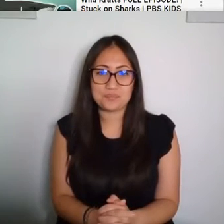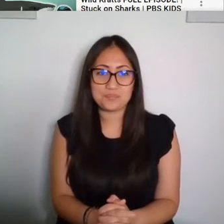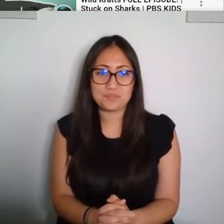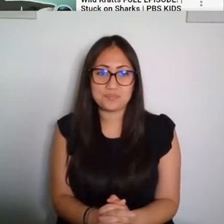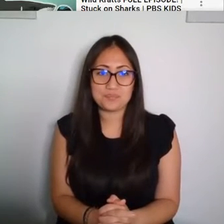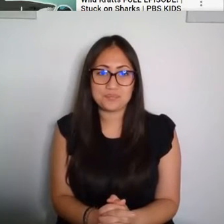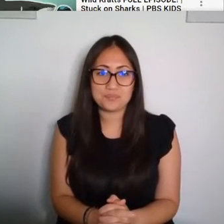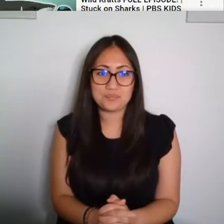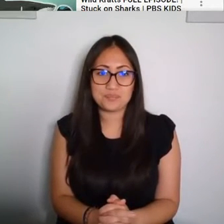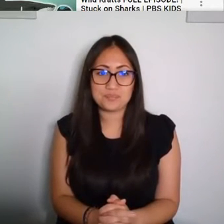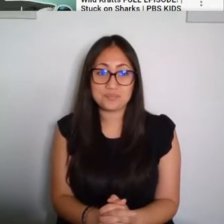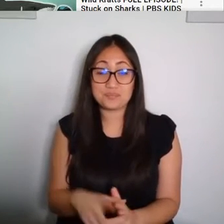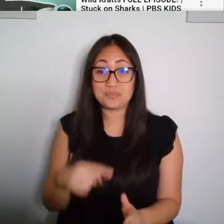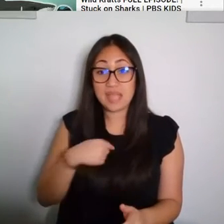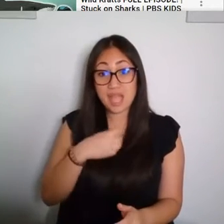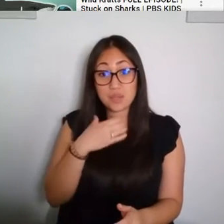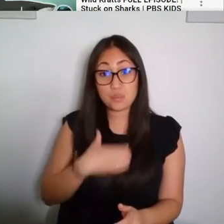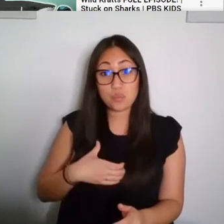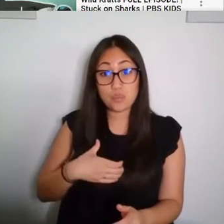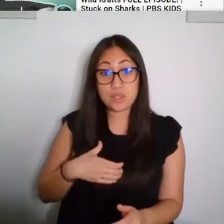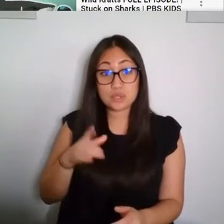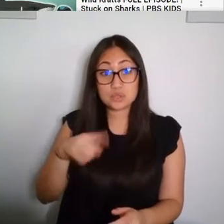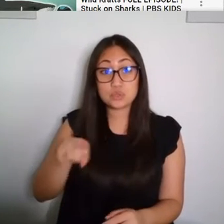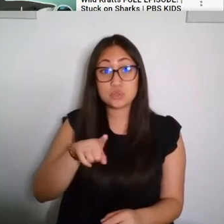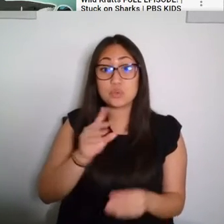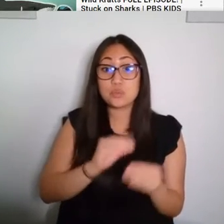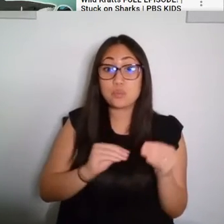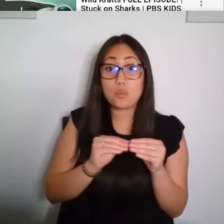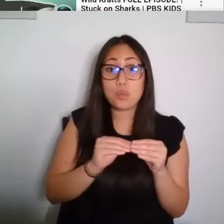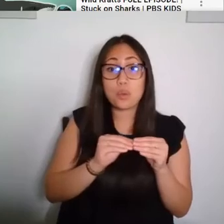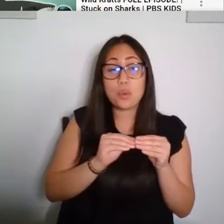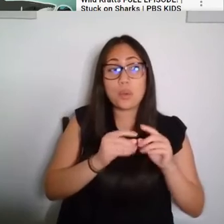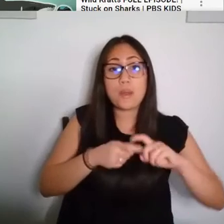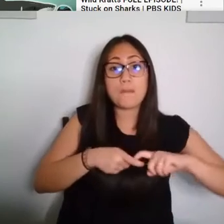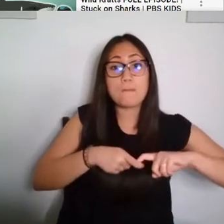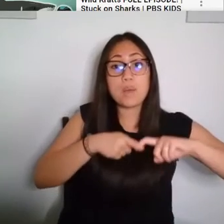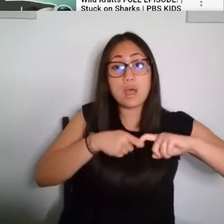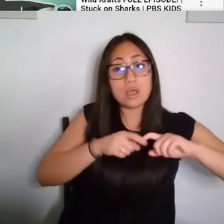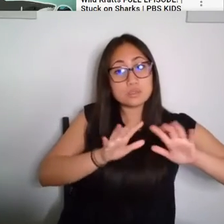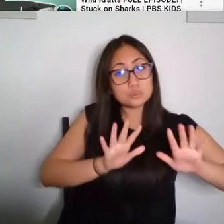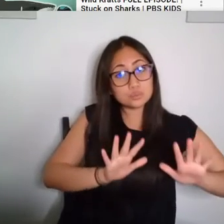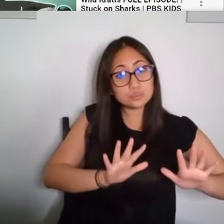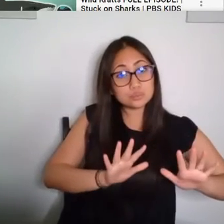I wish you more pause than fast forward.